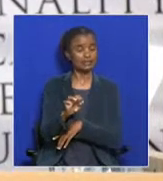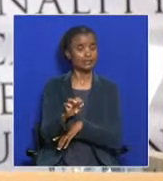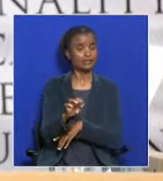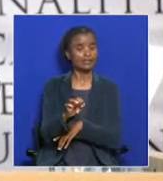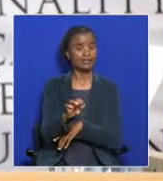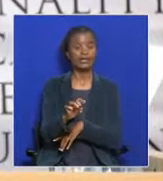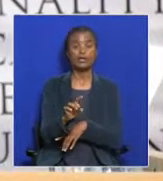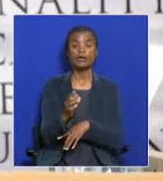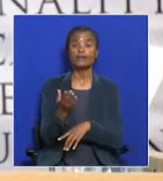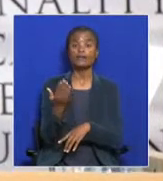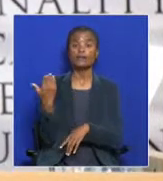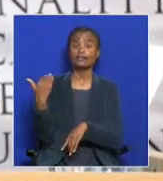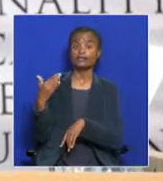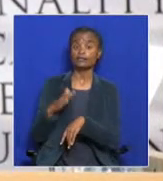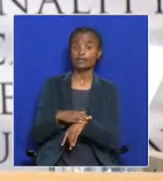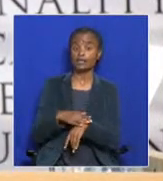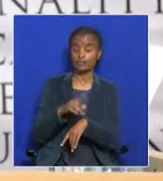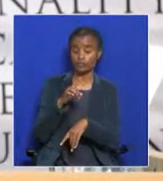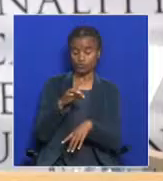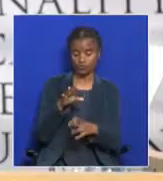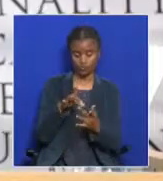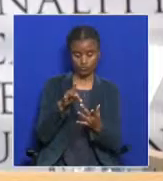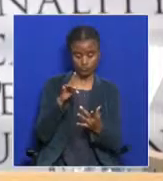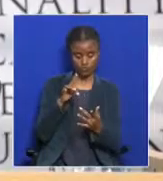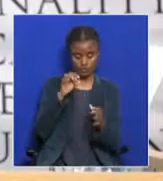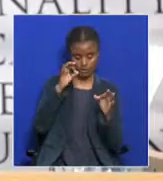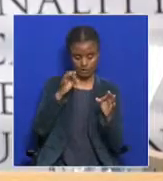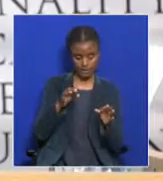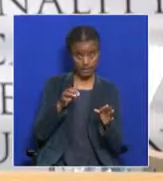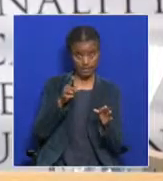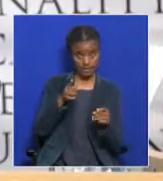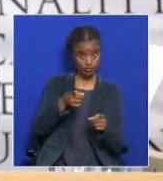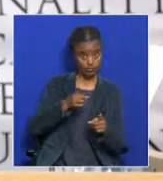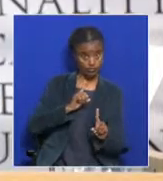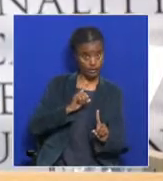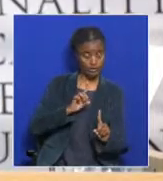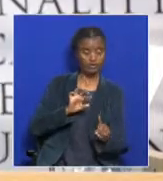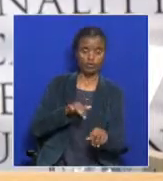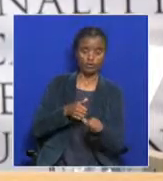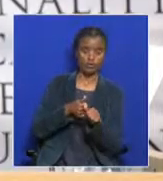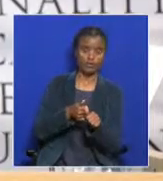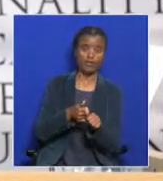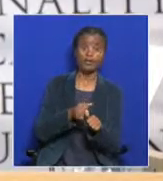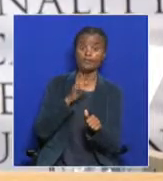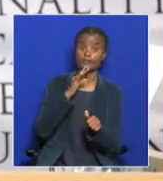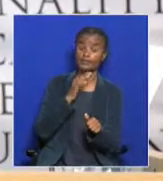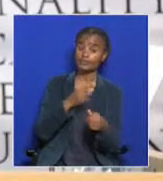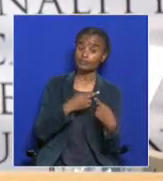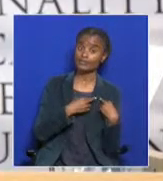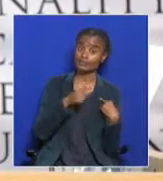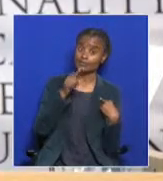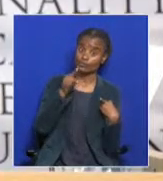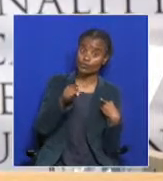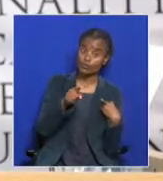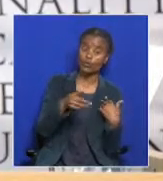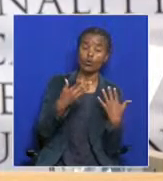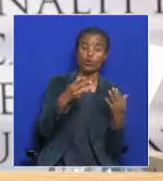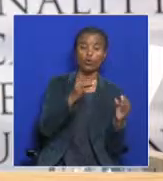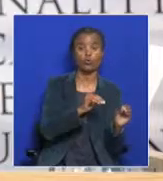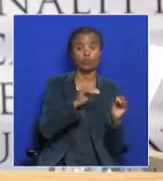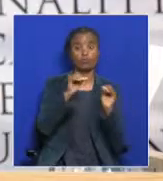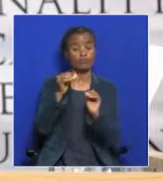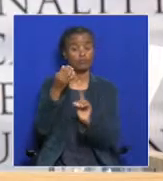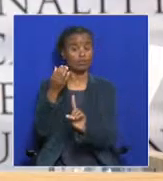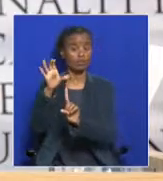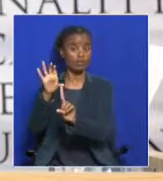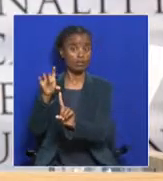to comply with the instruction, either the responsibility stays with you or it's transferred to Brigadier Nyuswa. Or if there's